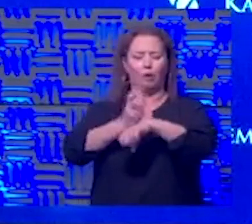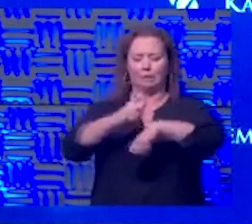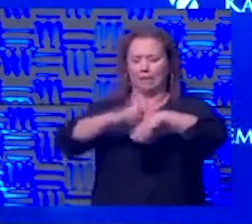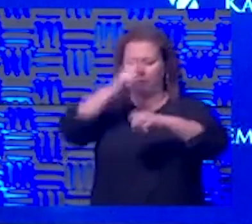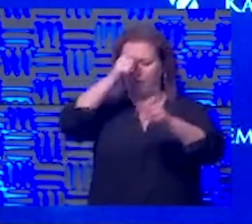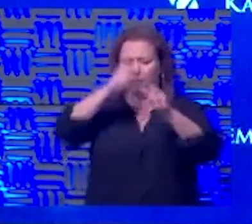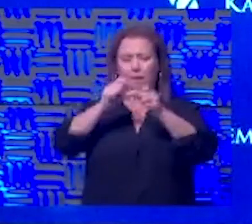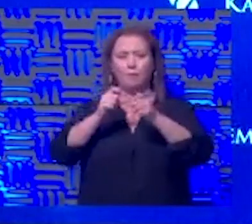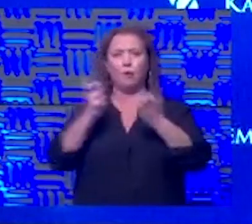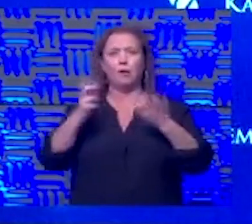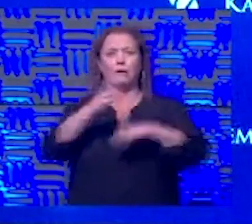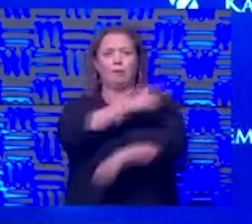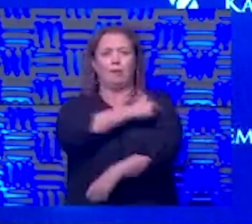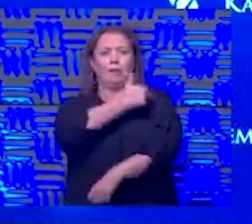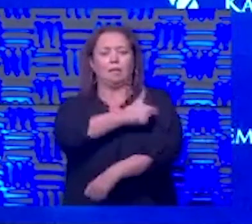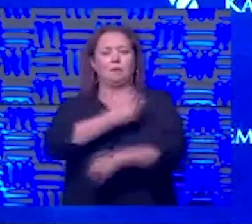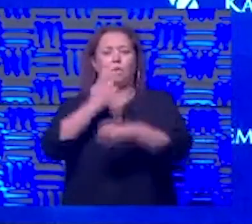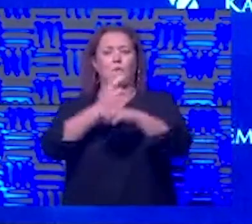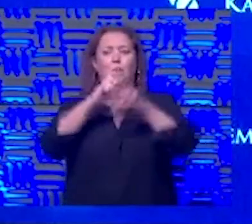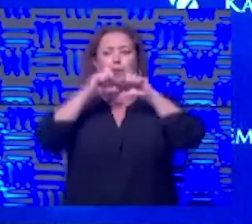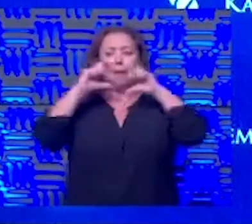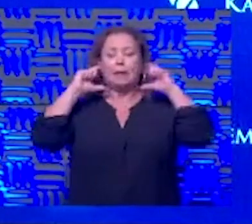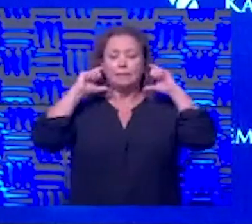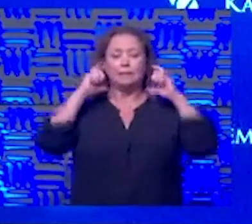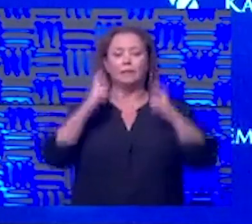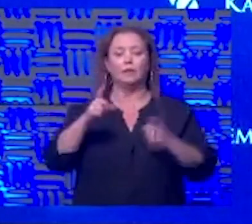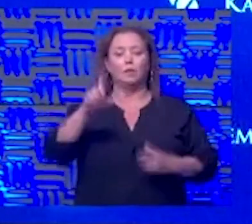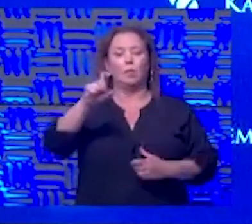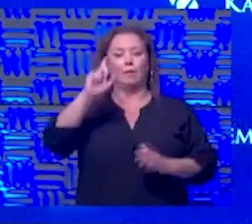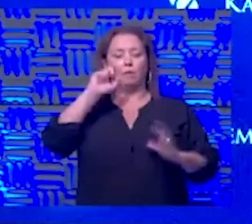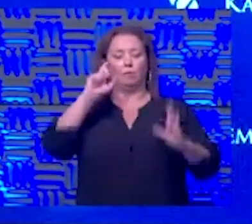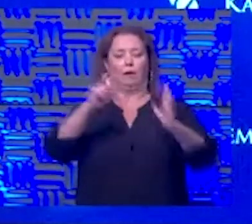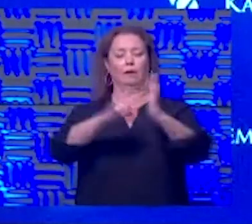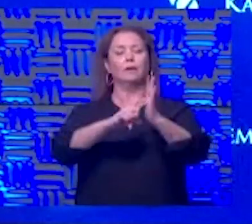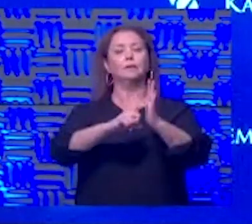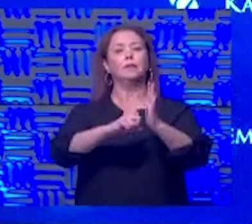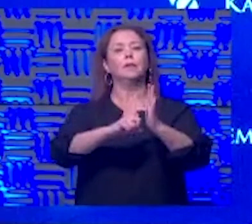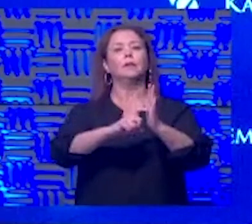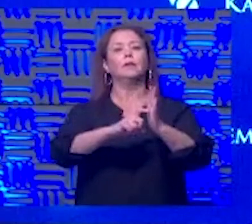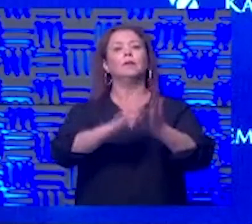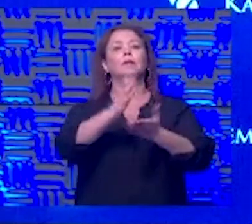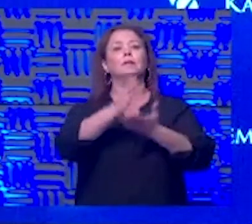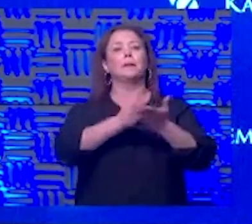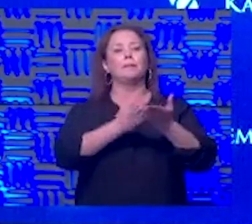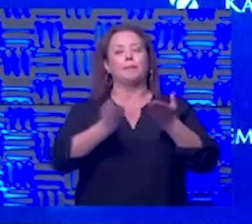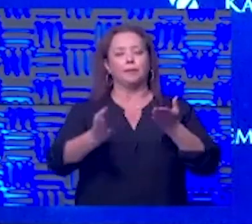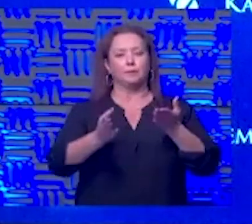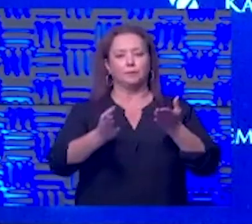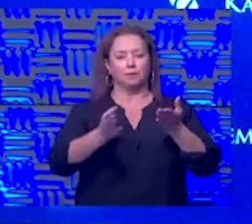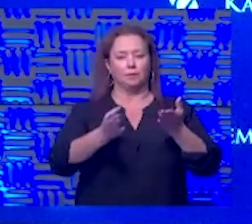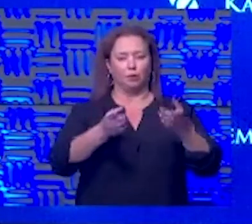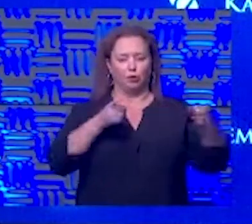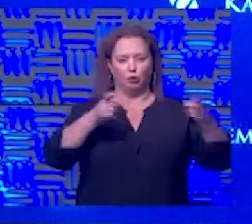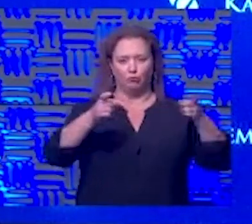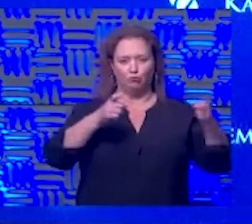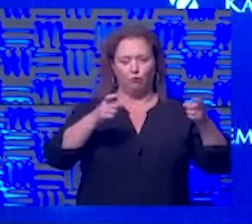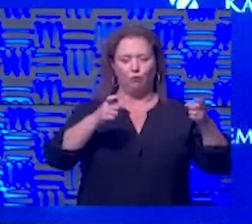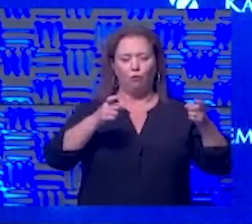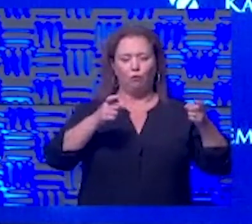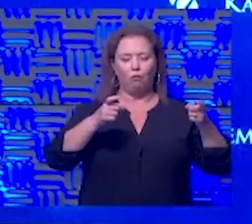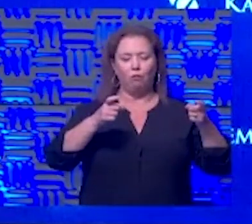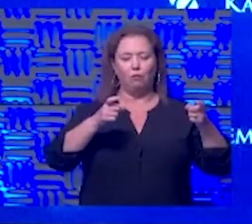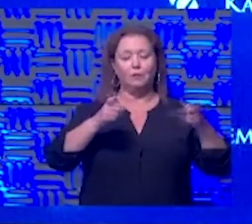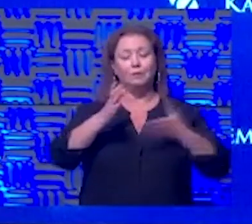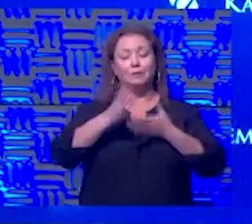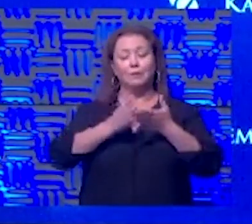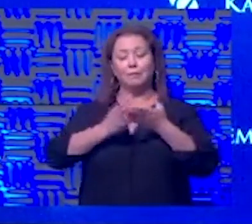the mask running around the hospital. So I think we just have to recognize there are some things we have to let go in this battle, and some things